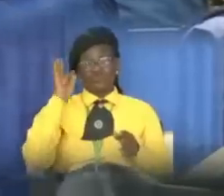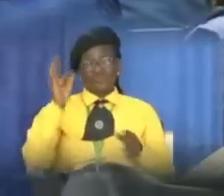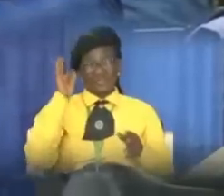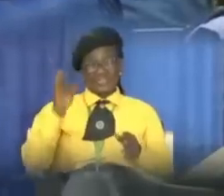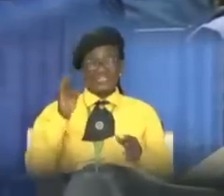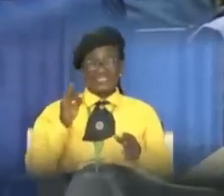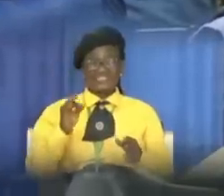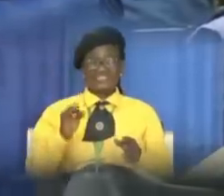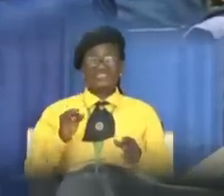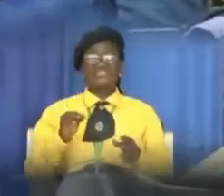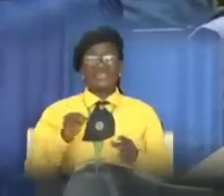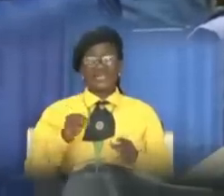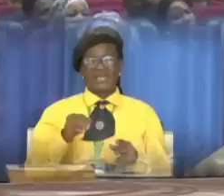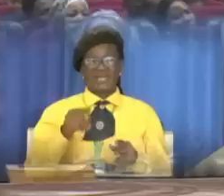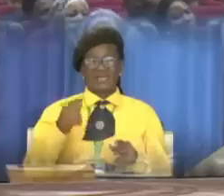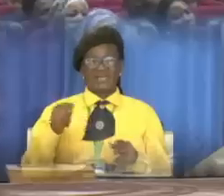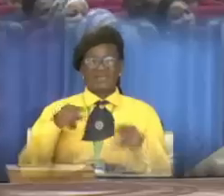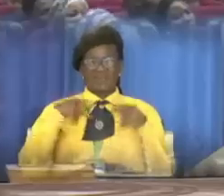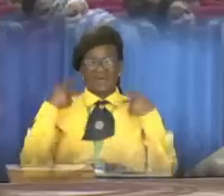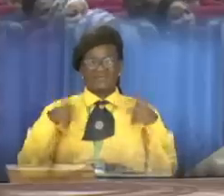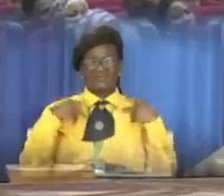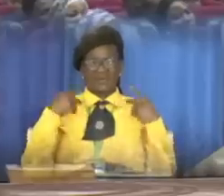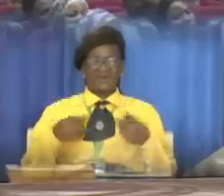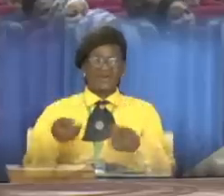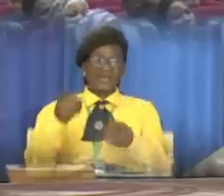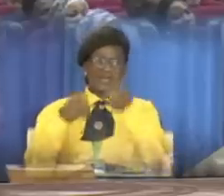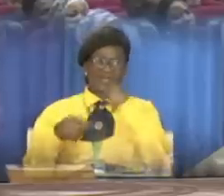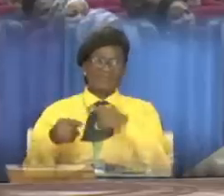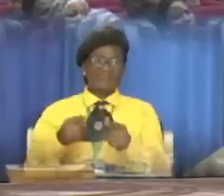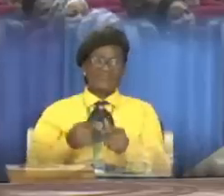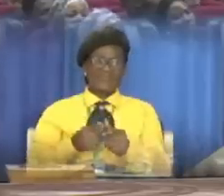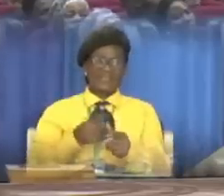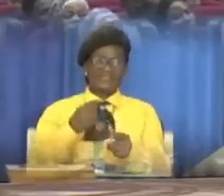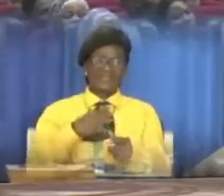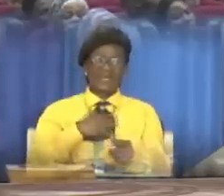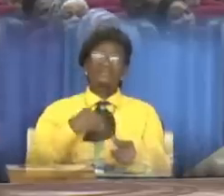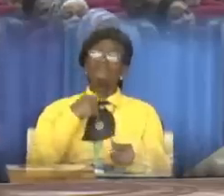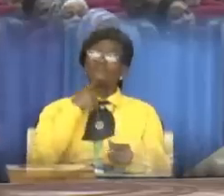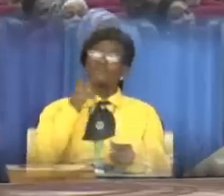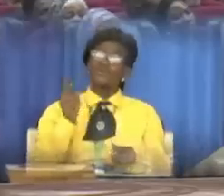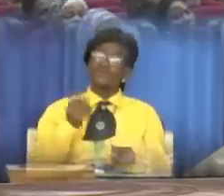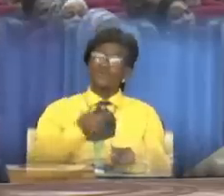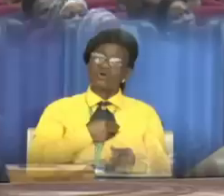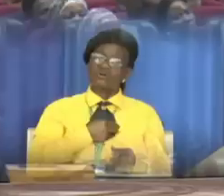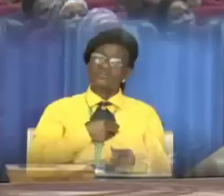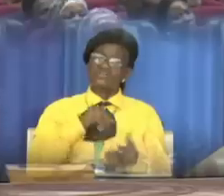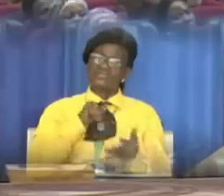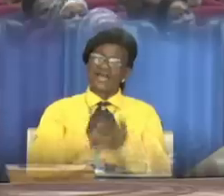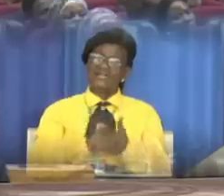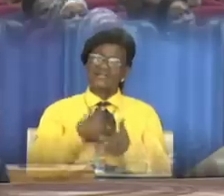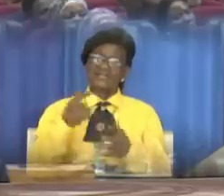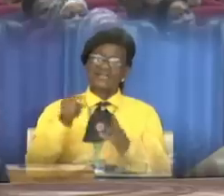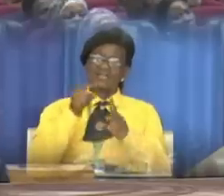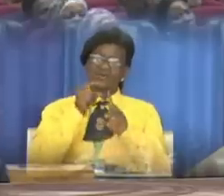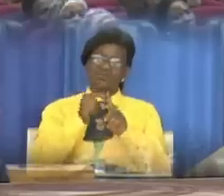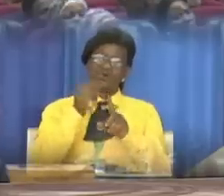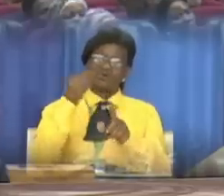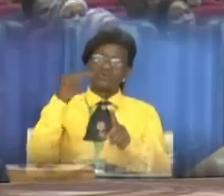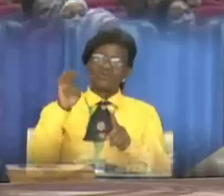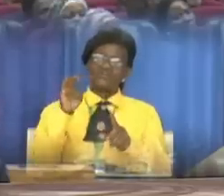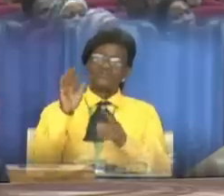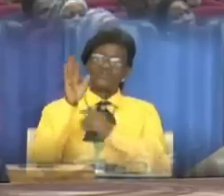A pastor came first and told us that the Word of God does not need a